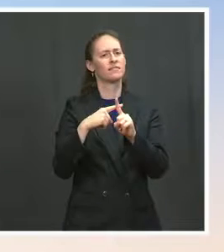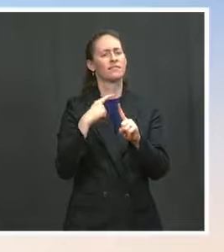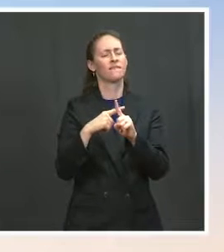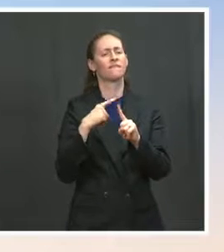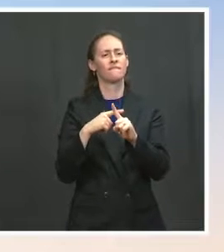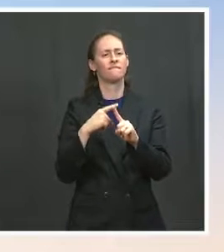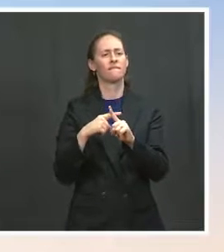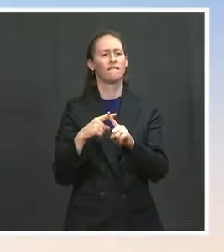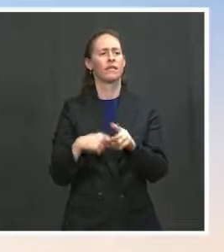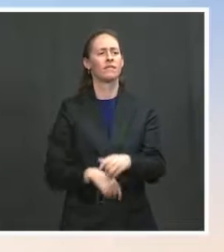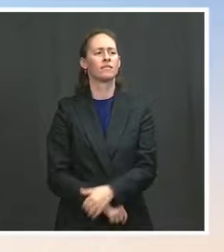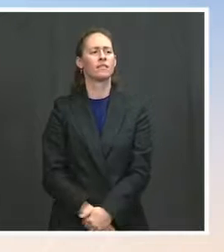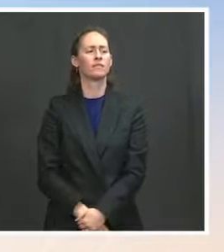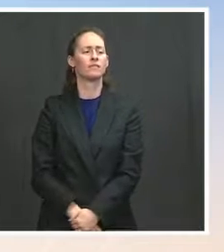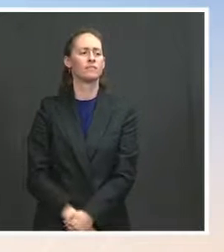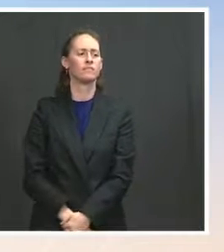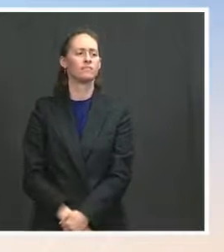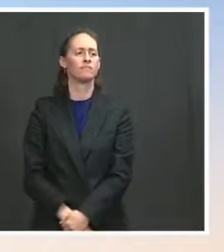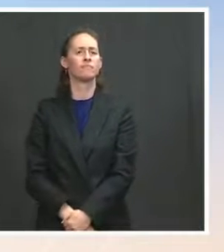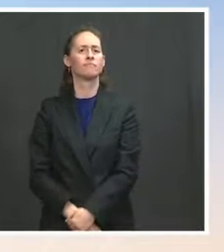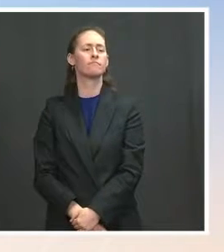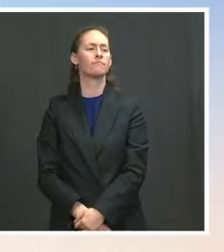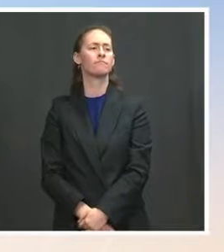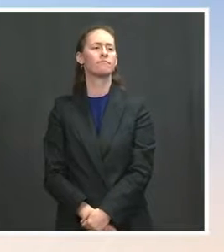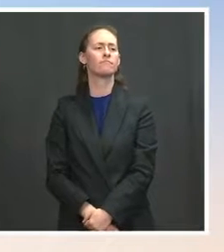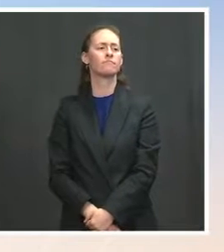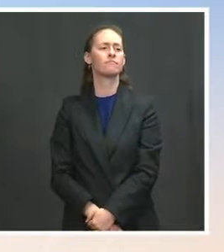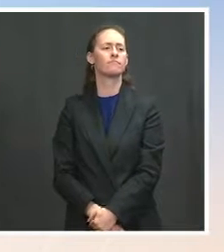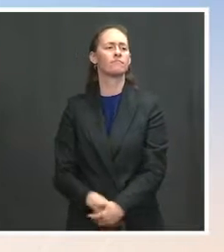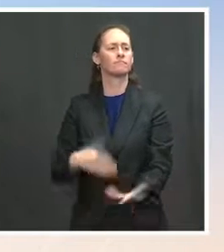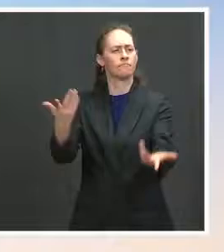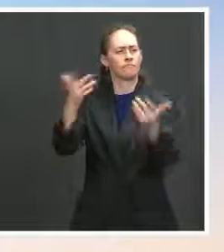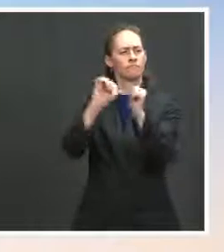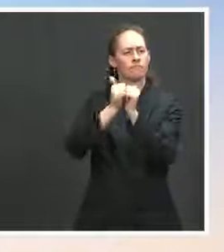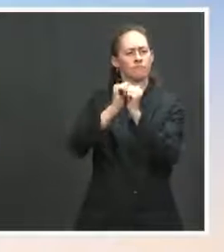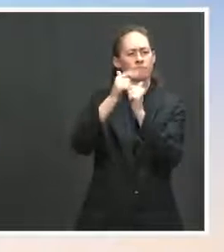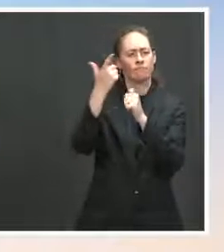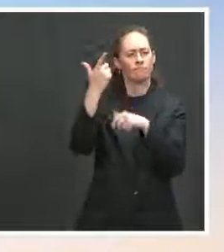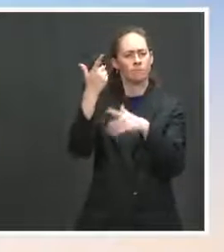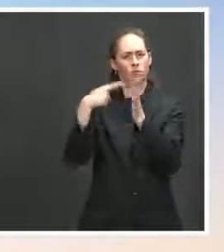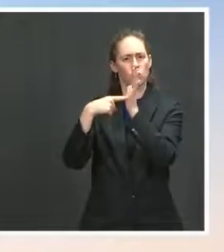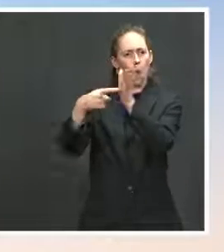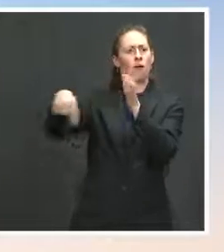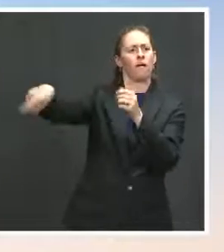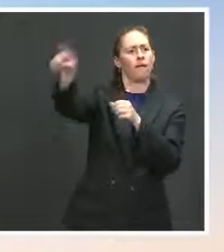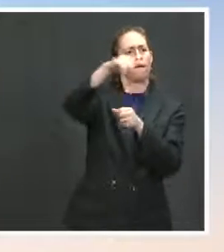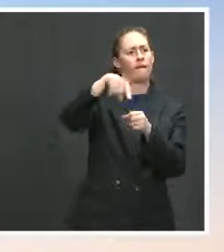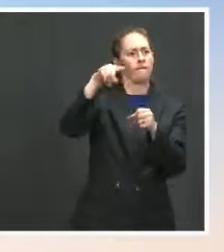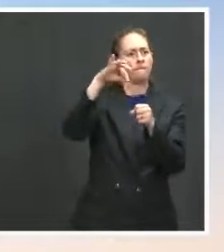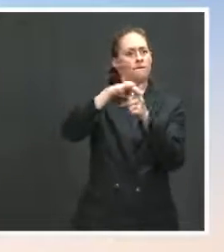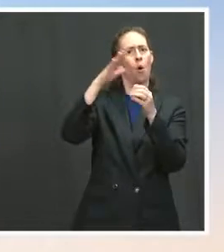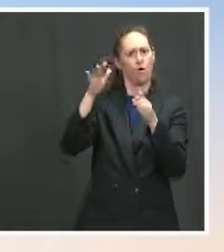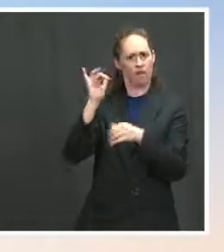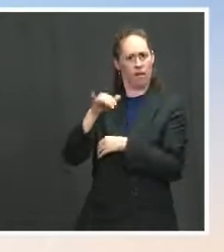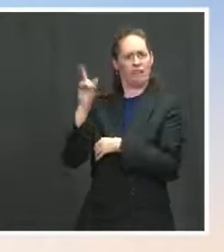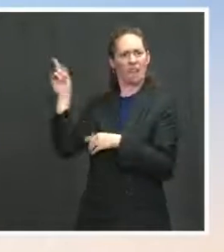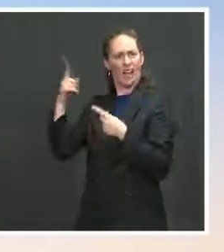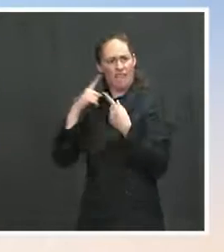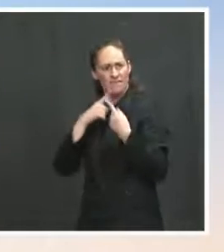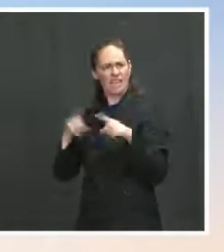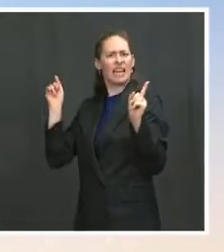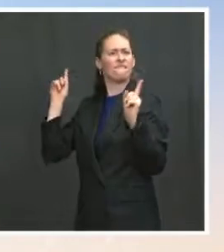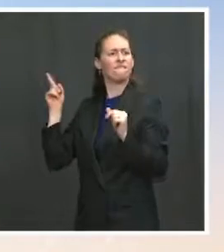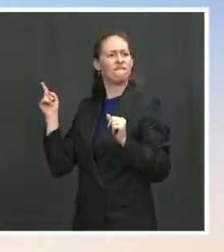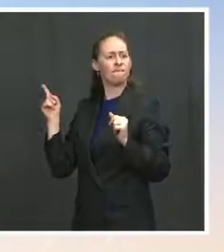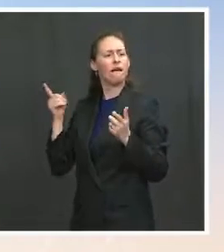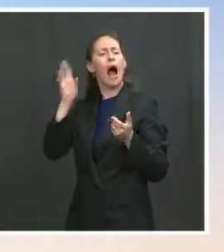is, how are you going to show voters who are trying to decide if Biden was an effective president beyond the falling virus numbers that his approach